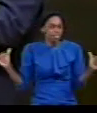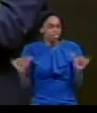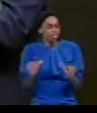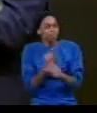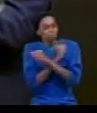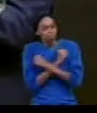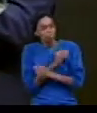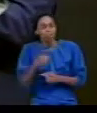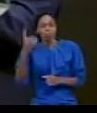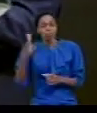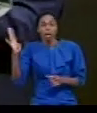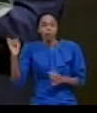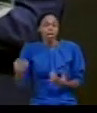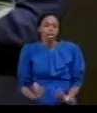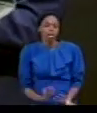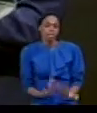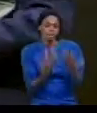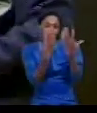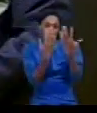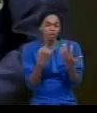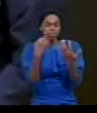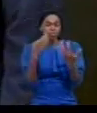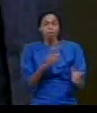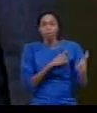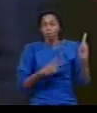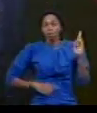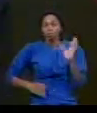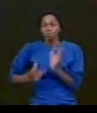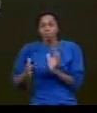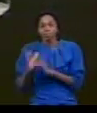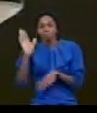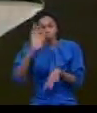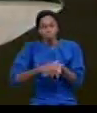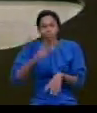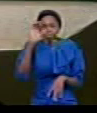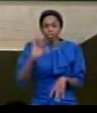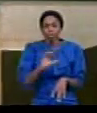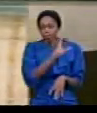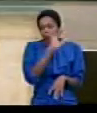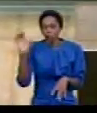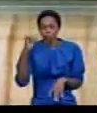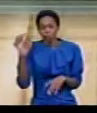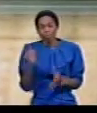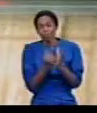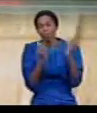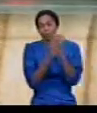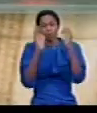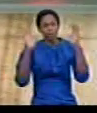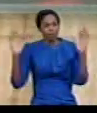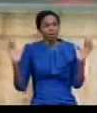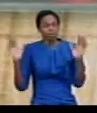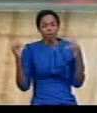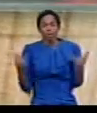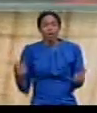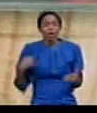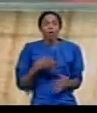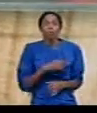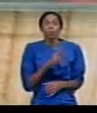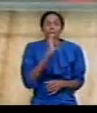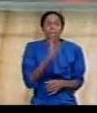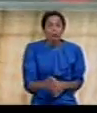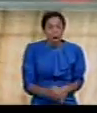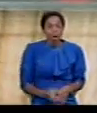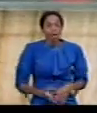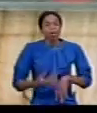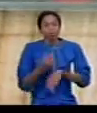same sacrifice of the Lord Jesus Christ on the cross of Calvary, we are both saved.